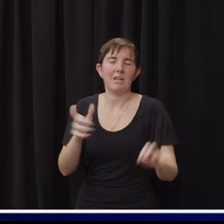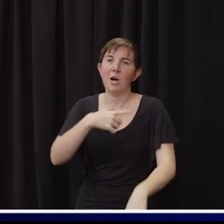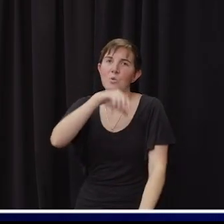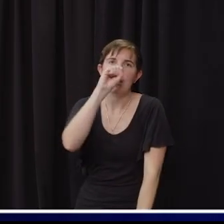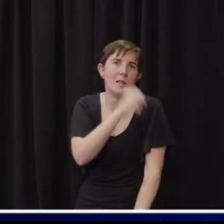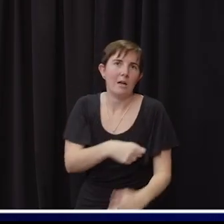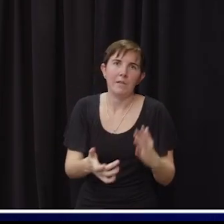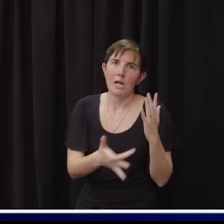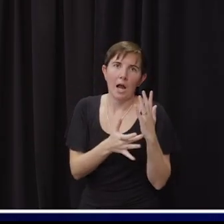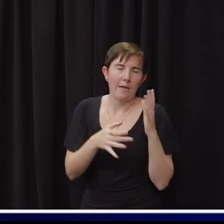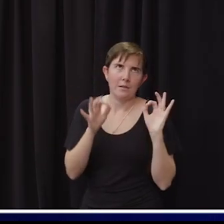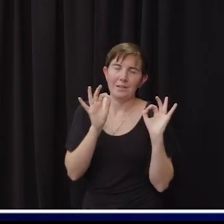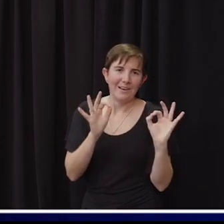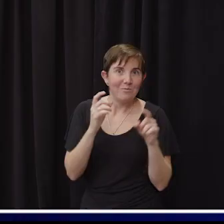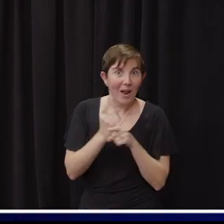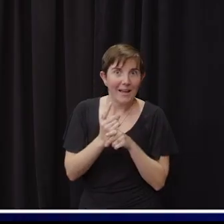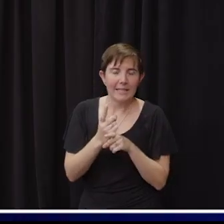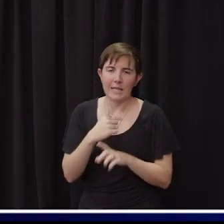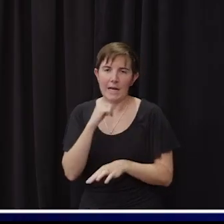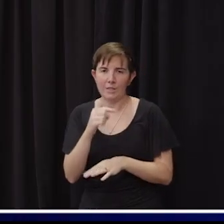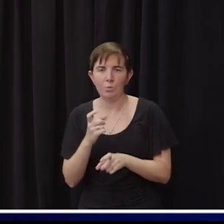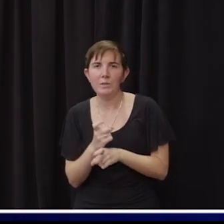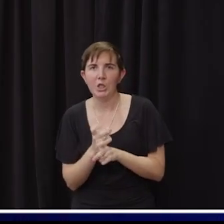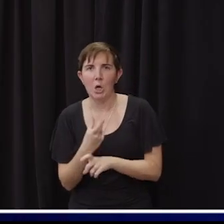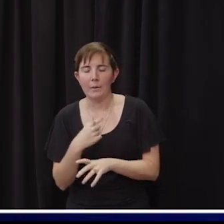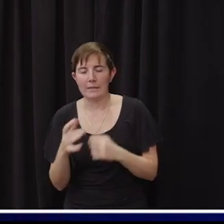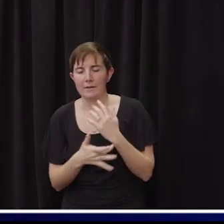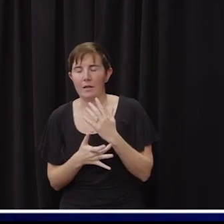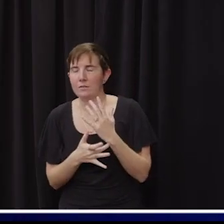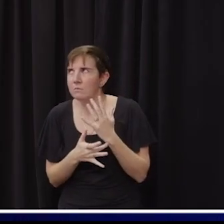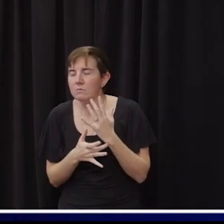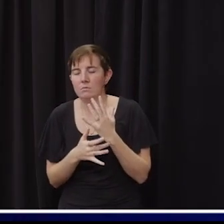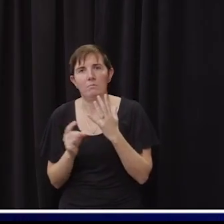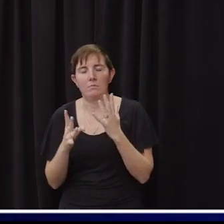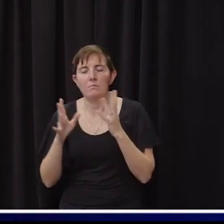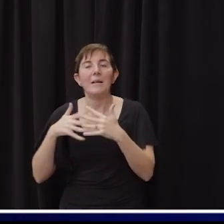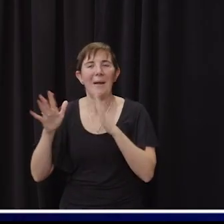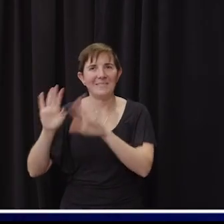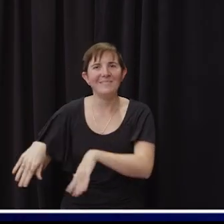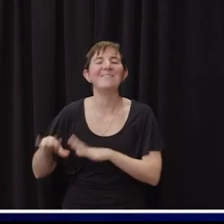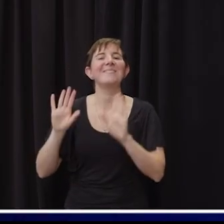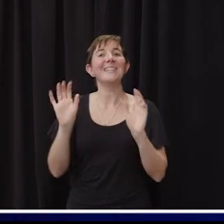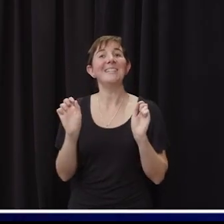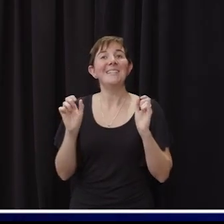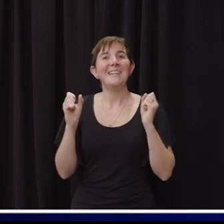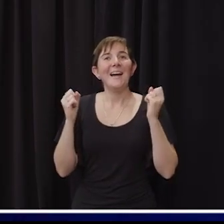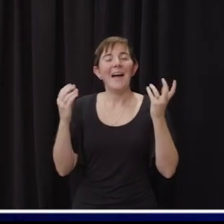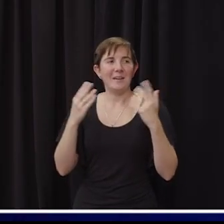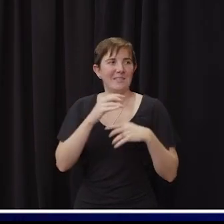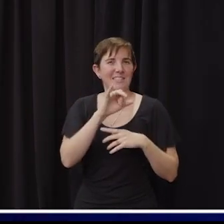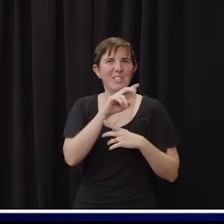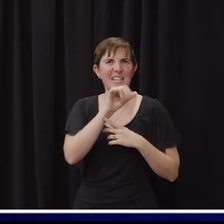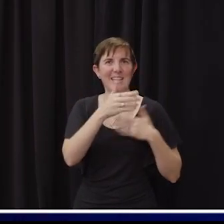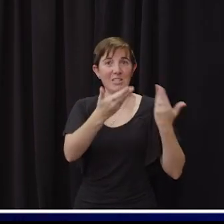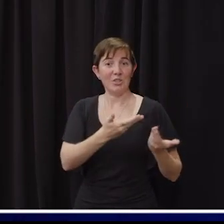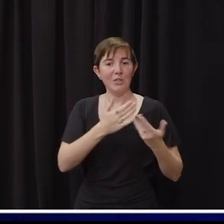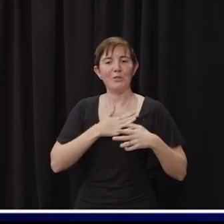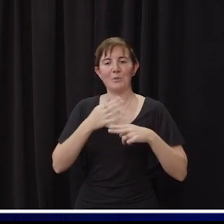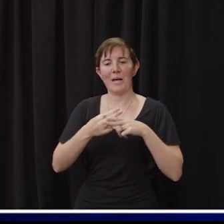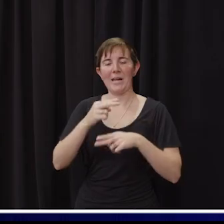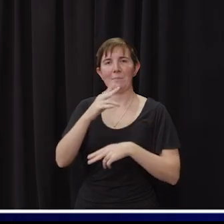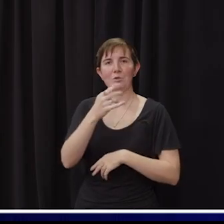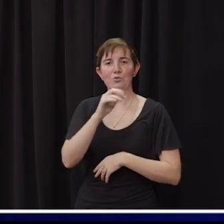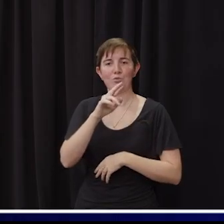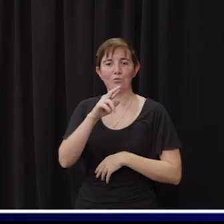love technology? I don't. That's the joke. I don't love technology. But as Jessica introduced, my name is